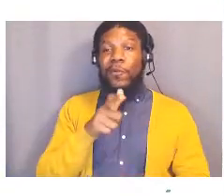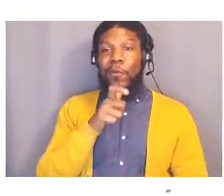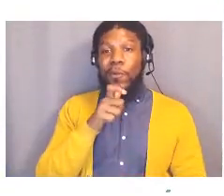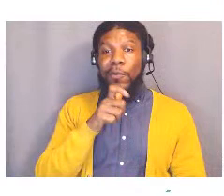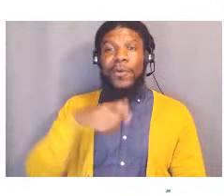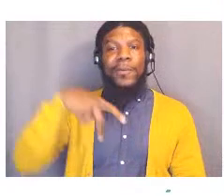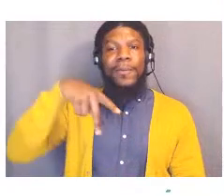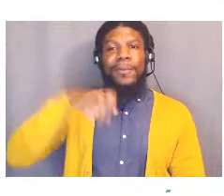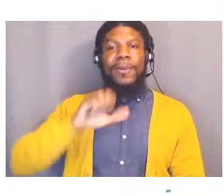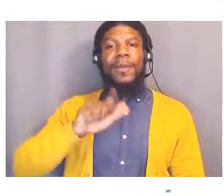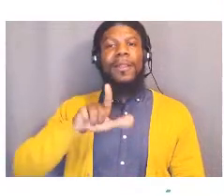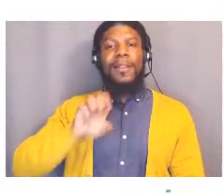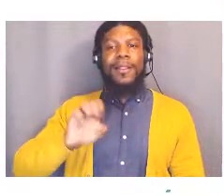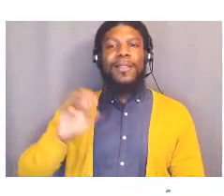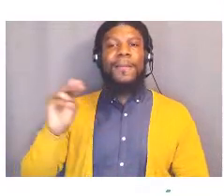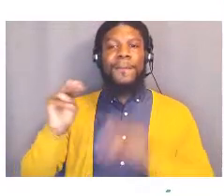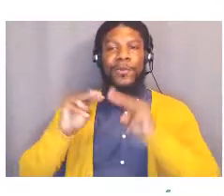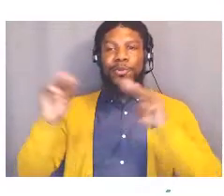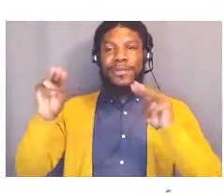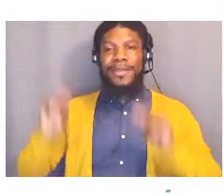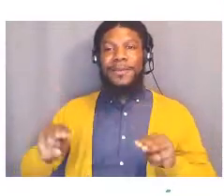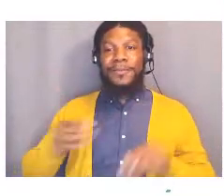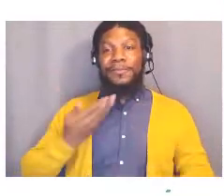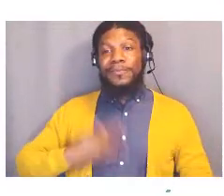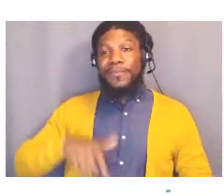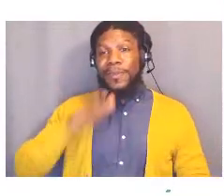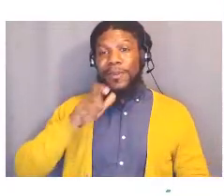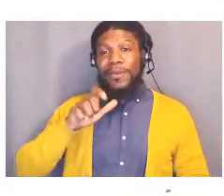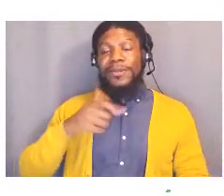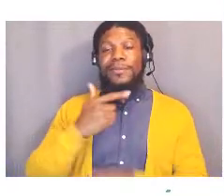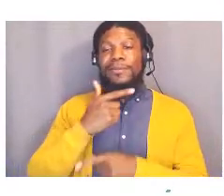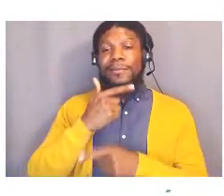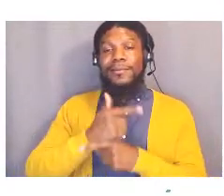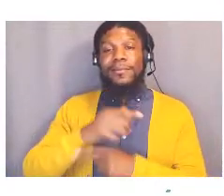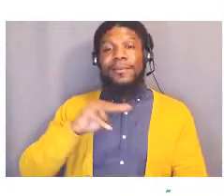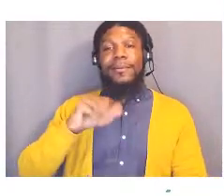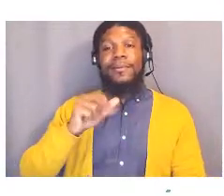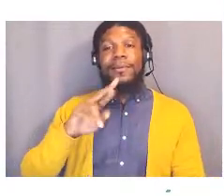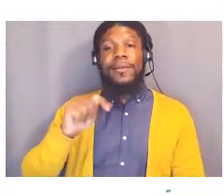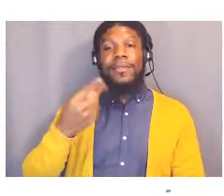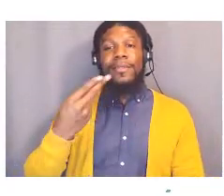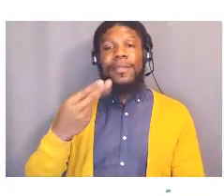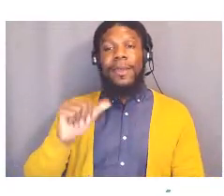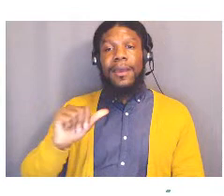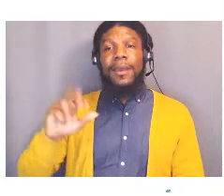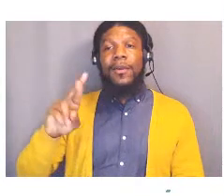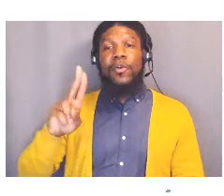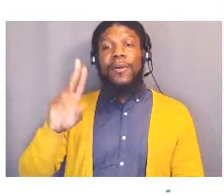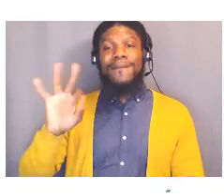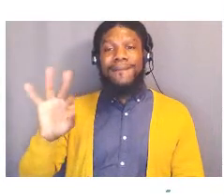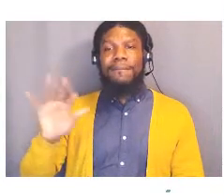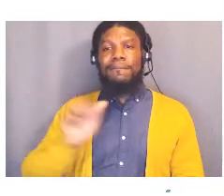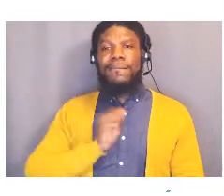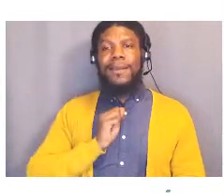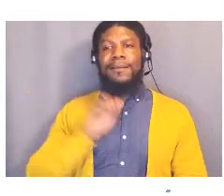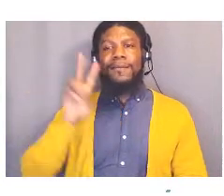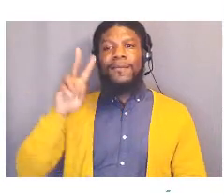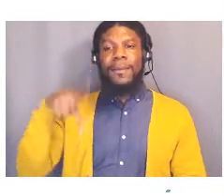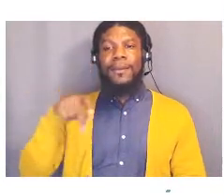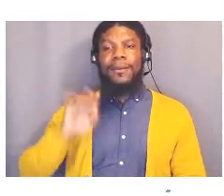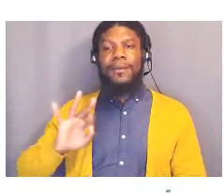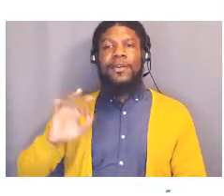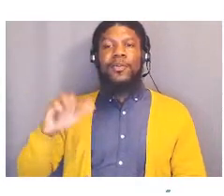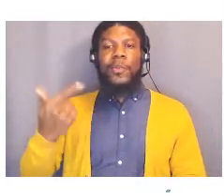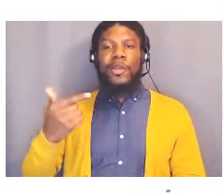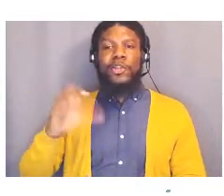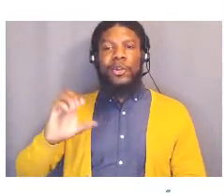Peale Museum. My name is Sister Martha Ruff, and I am the Vice President of the Griot Circle